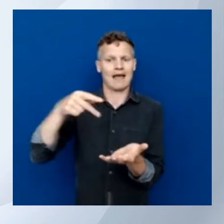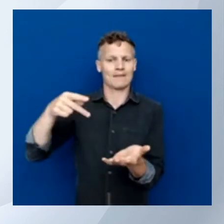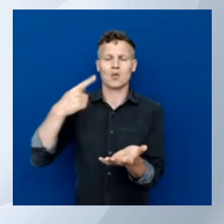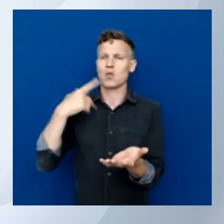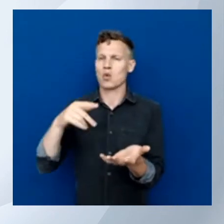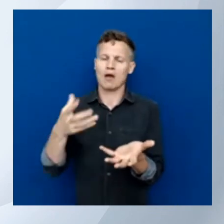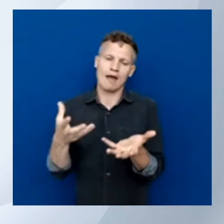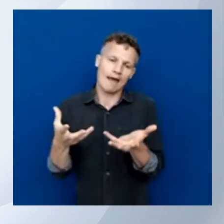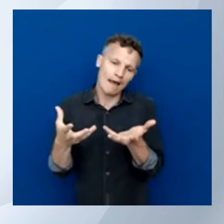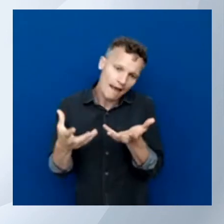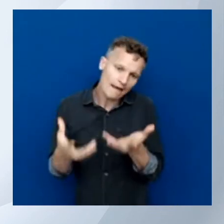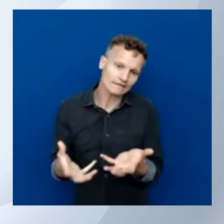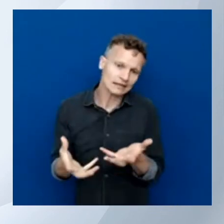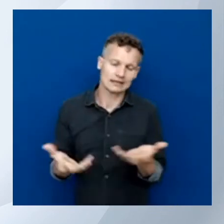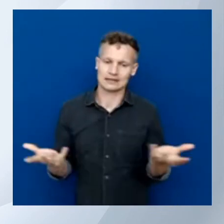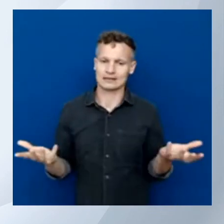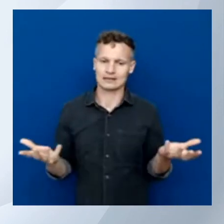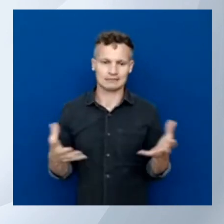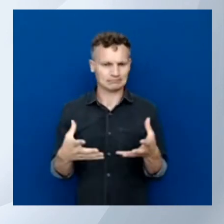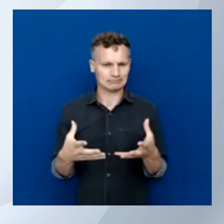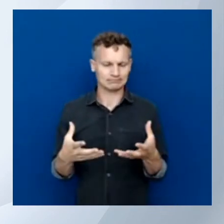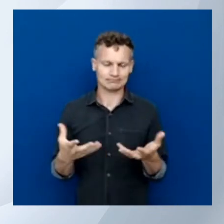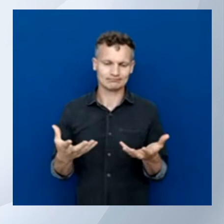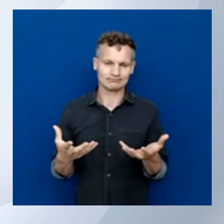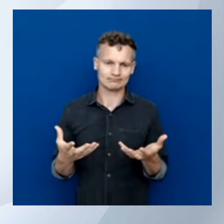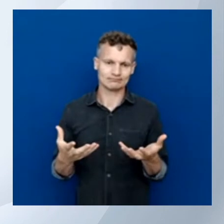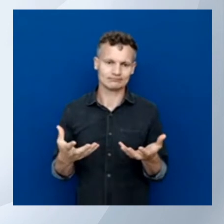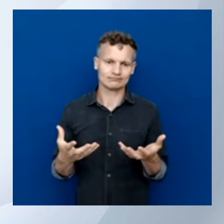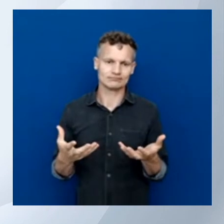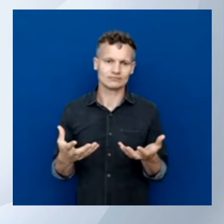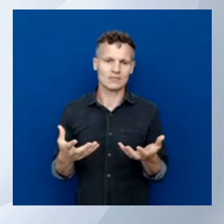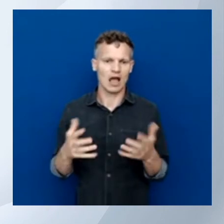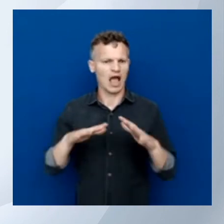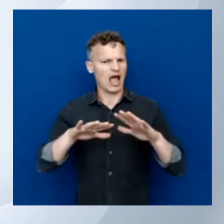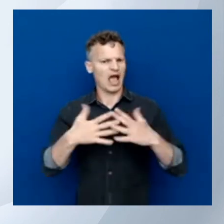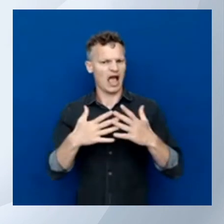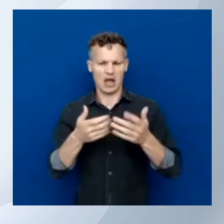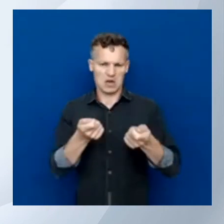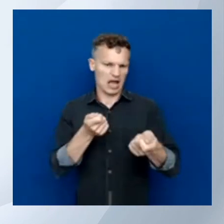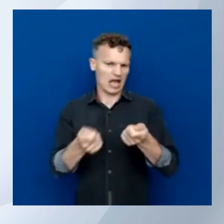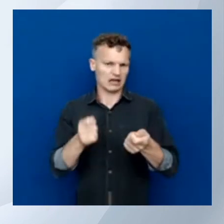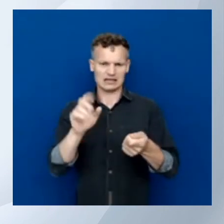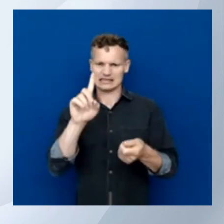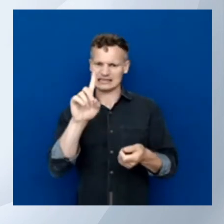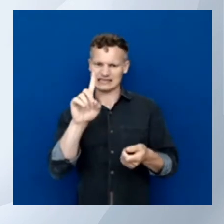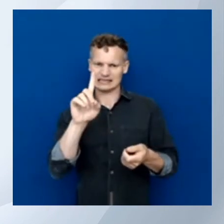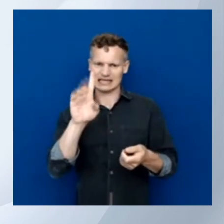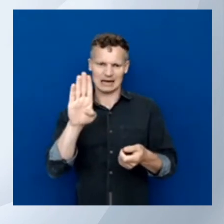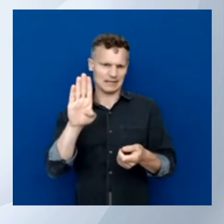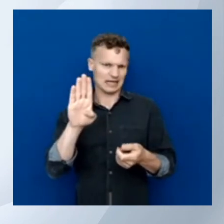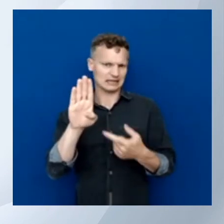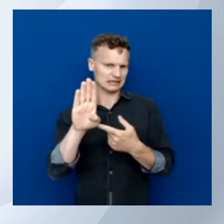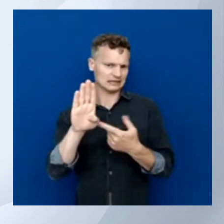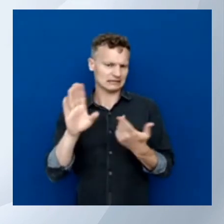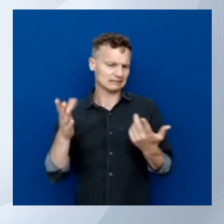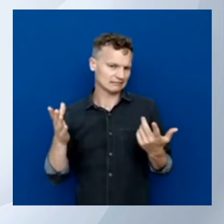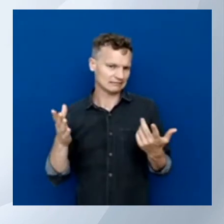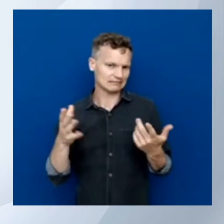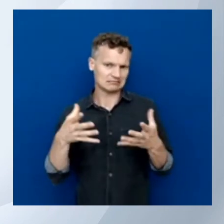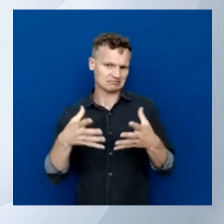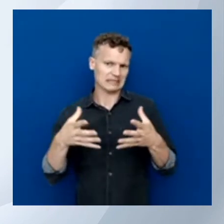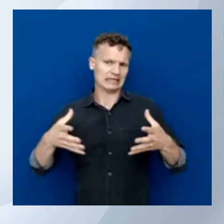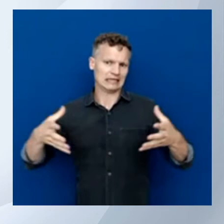do you handle database writes at scale? That's going to be a challenge. Now, this would be a typical way of handling